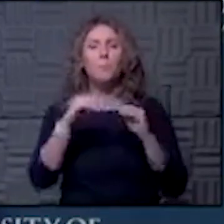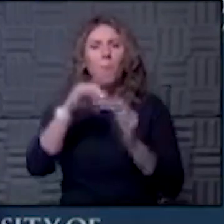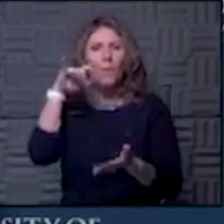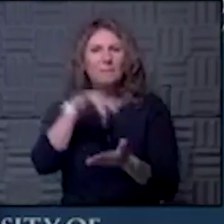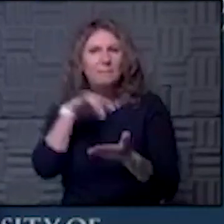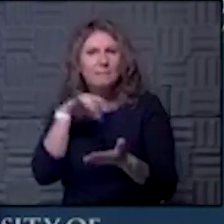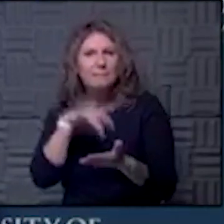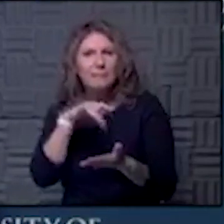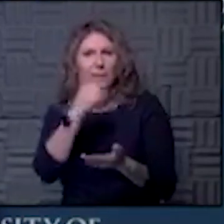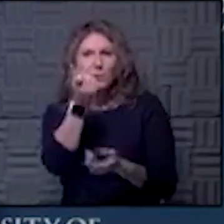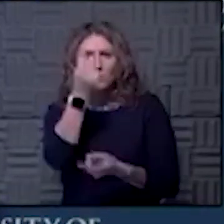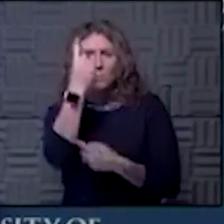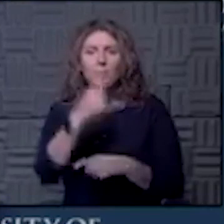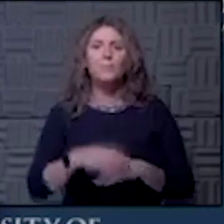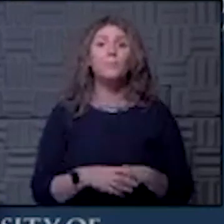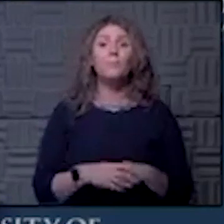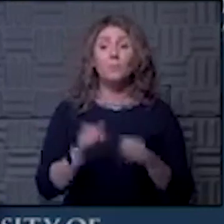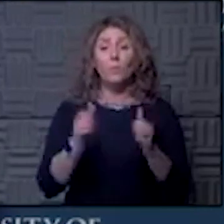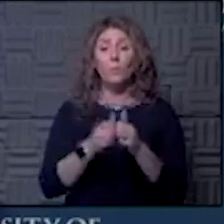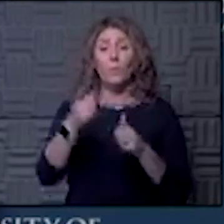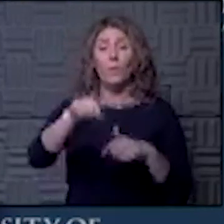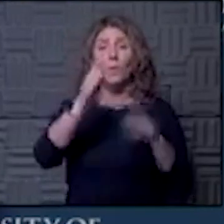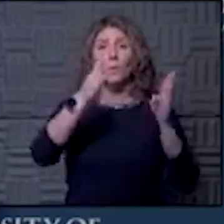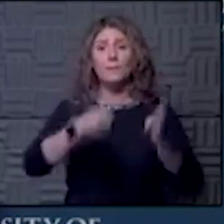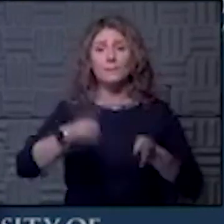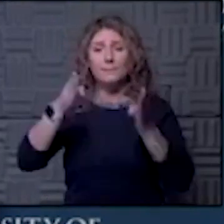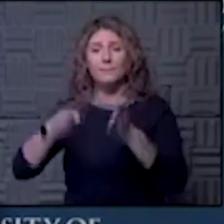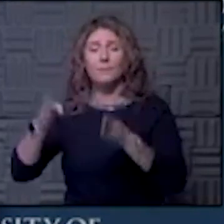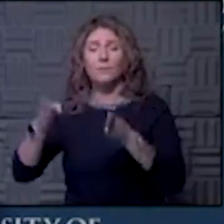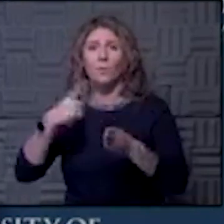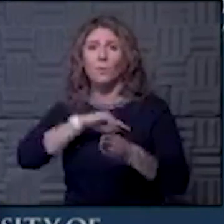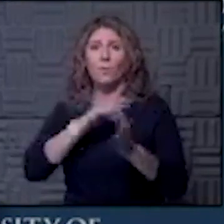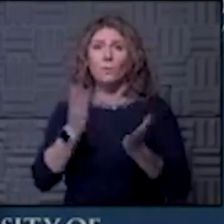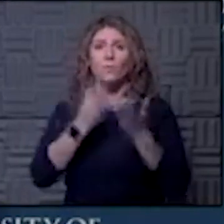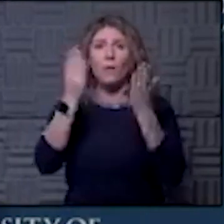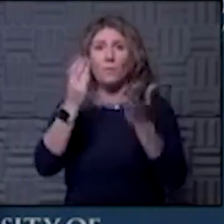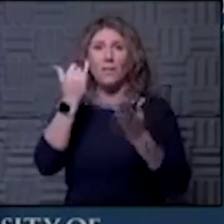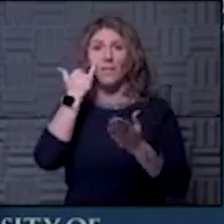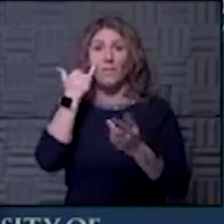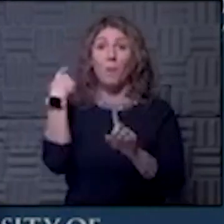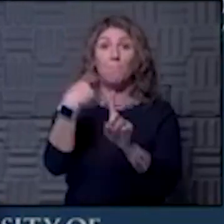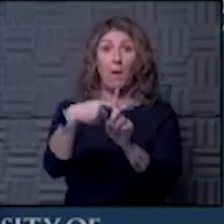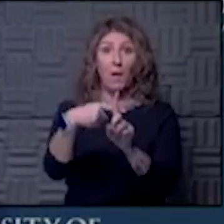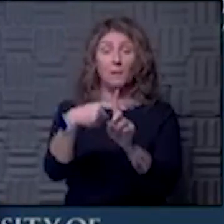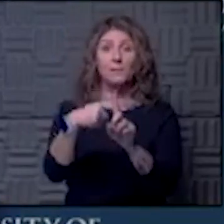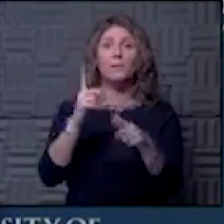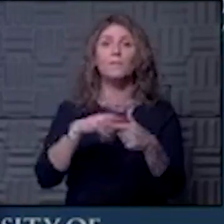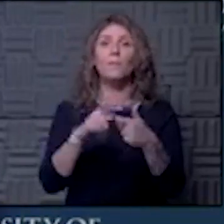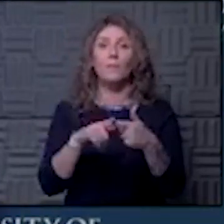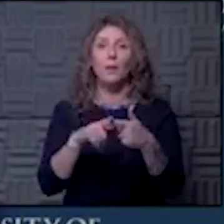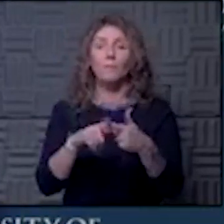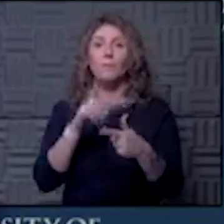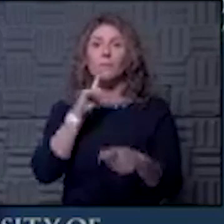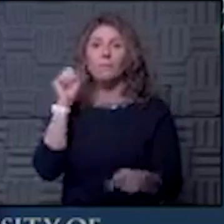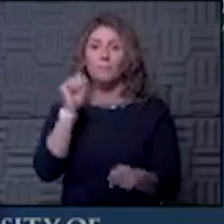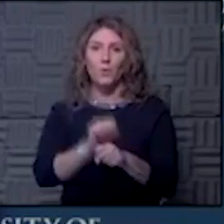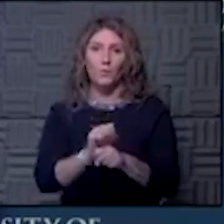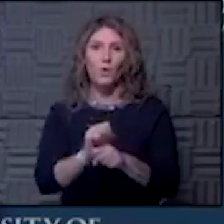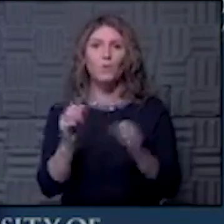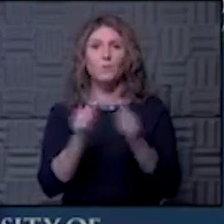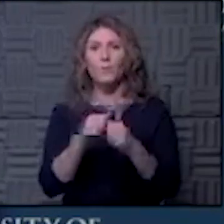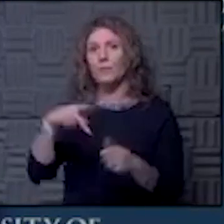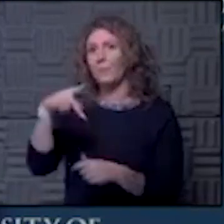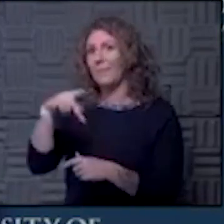understand that. I think in those individuals, we would recommend that if you do get a positive, then that be confirmed with